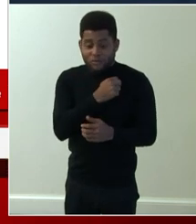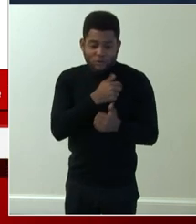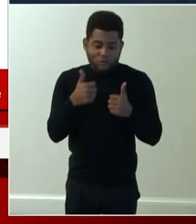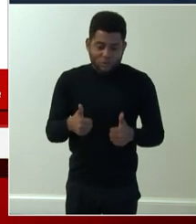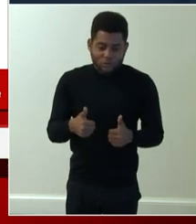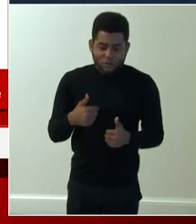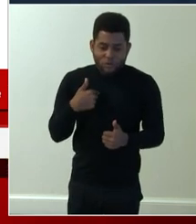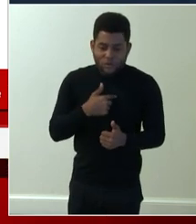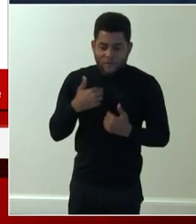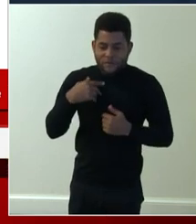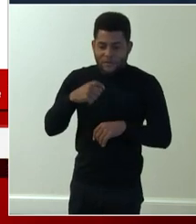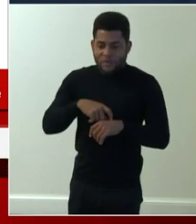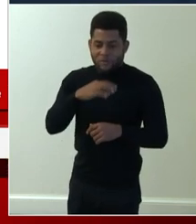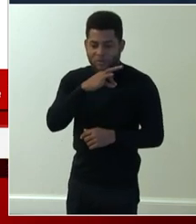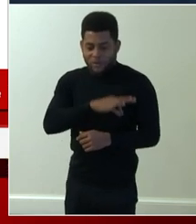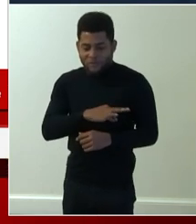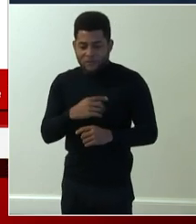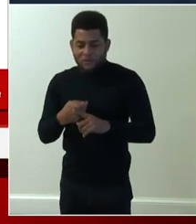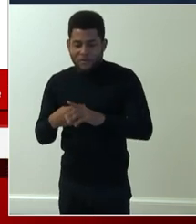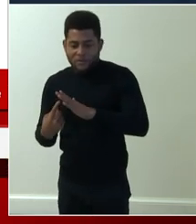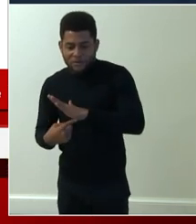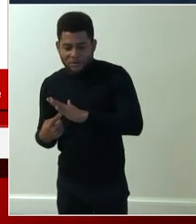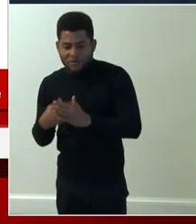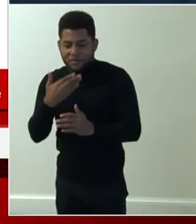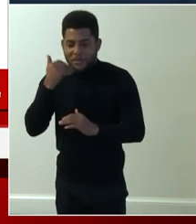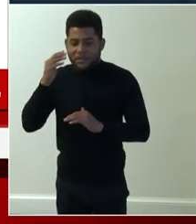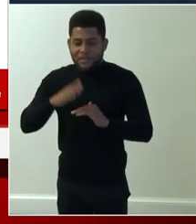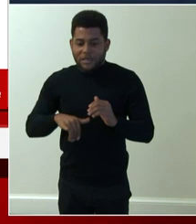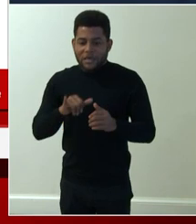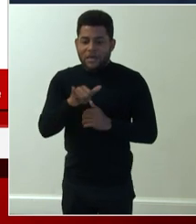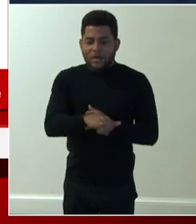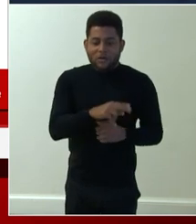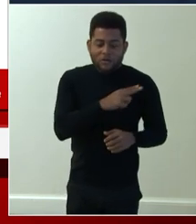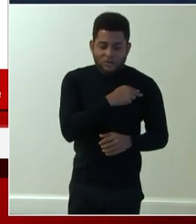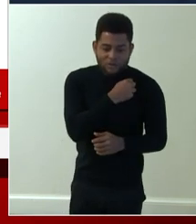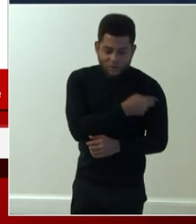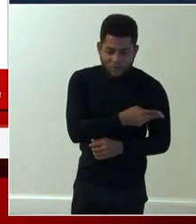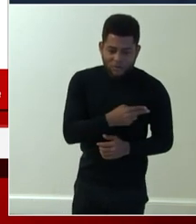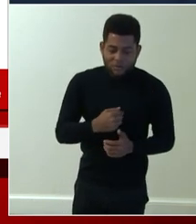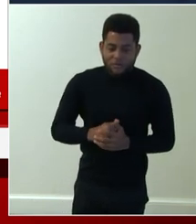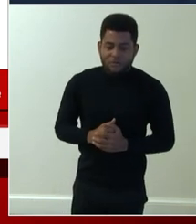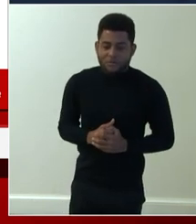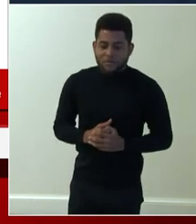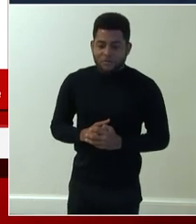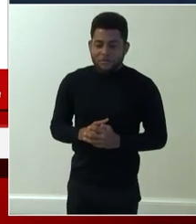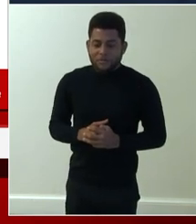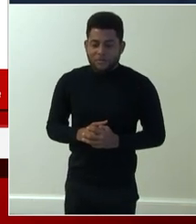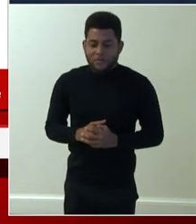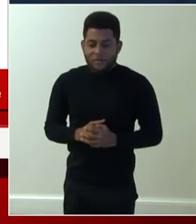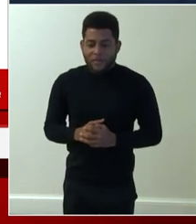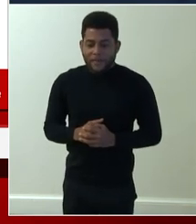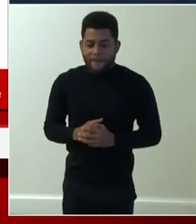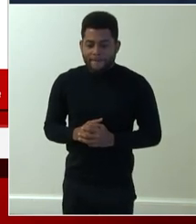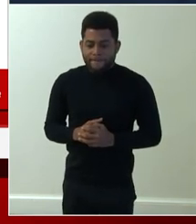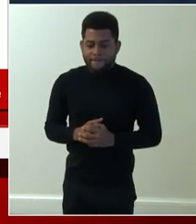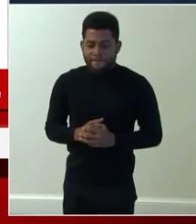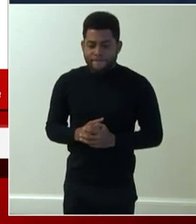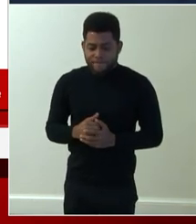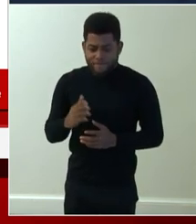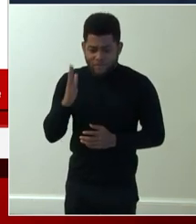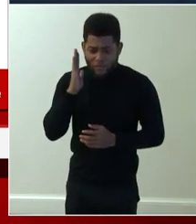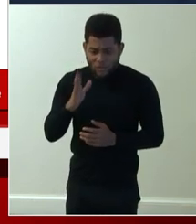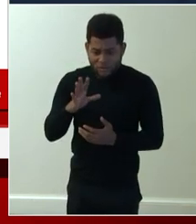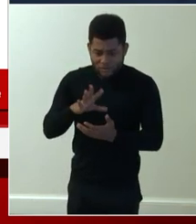might come kind of down the pike as we learn more and more about long COVID. Okay. Will students, and just to be clear, will students